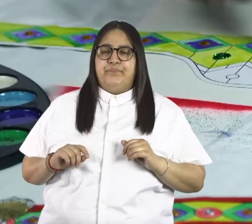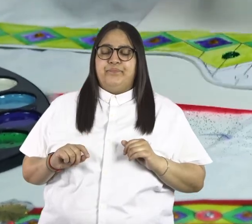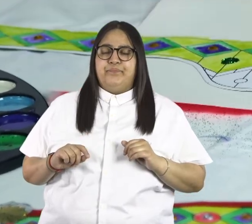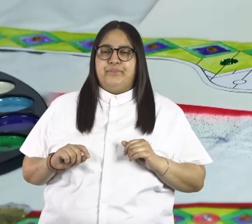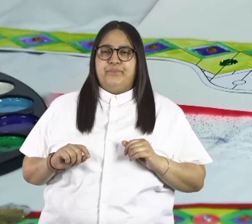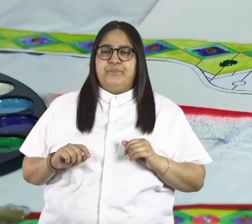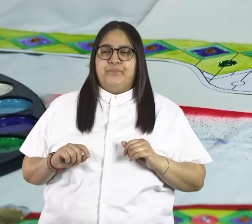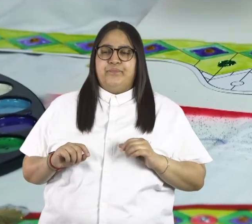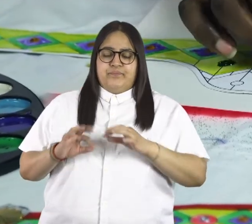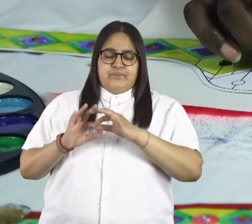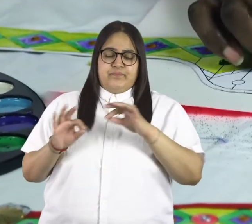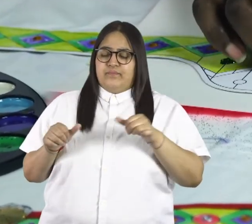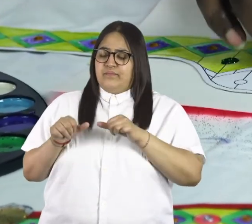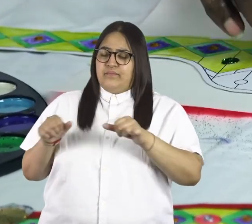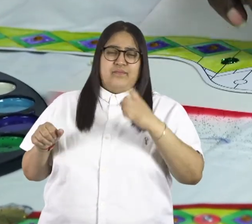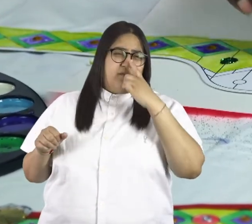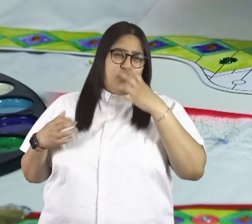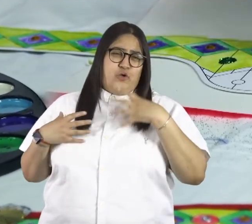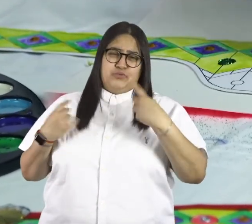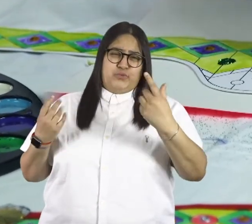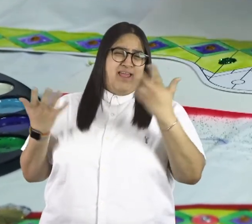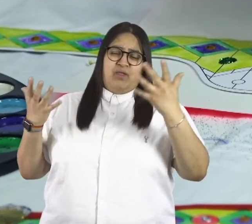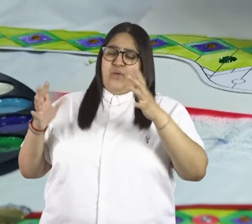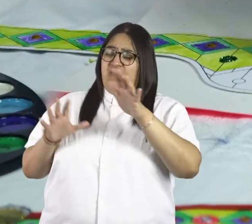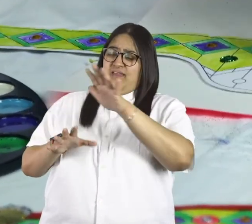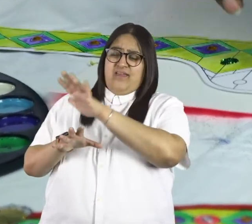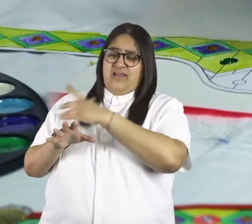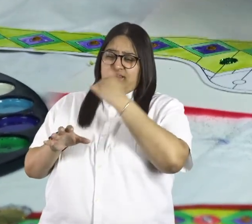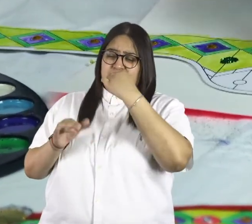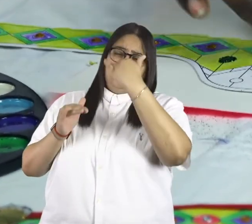You can stick these anywhere you want, absolutely anywhere.